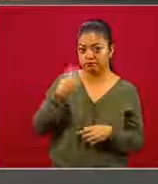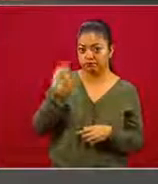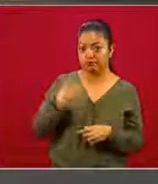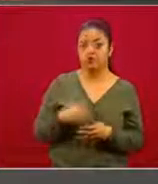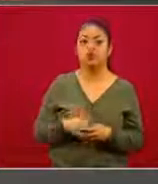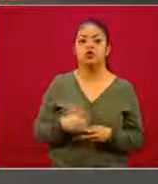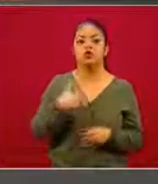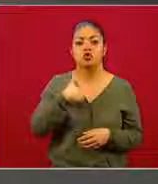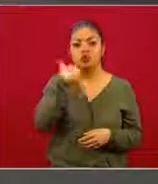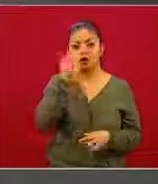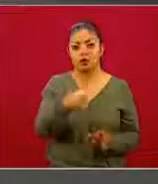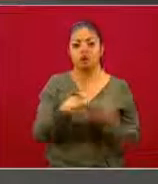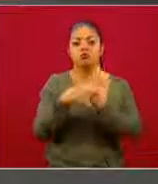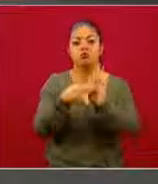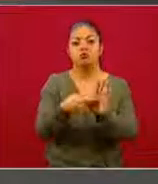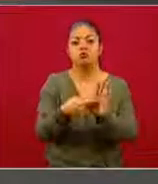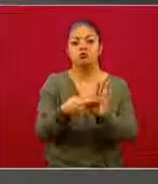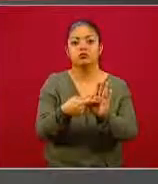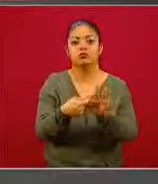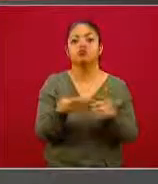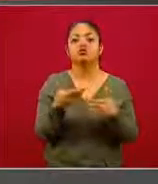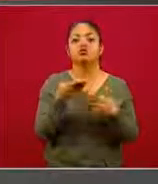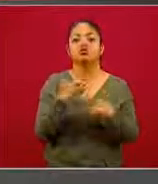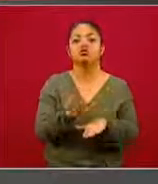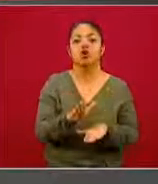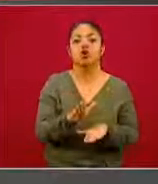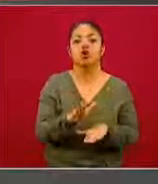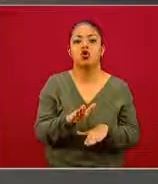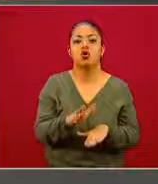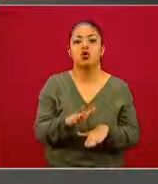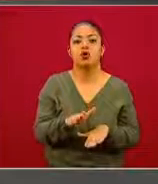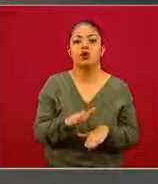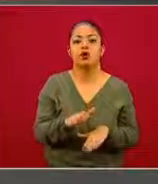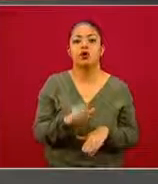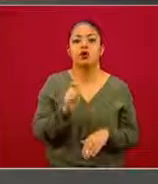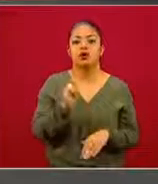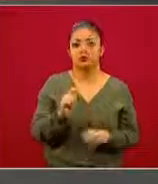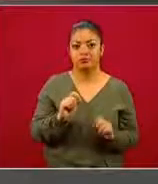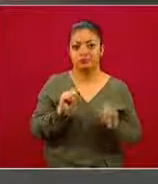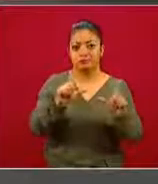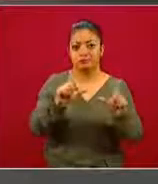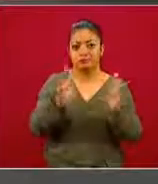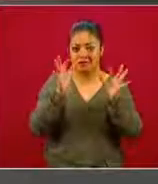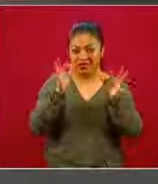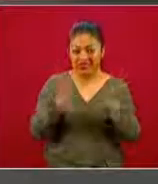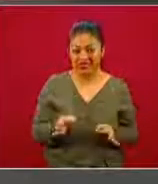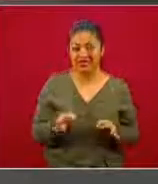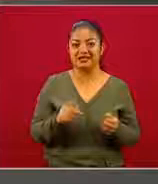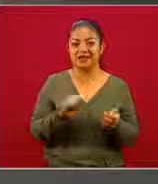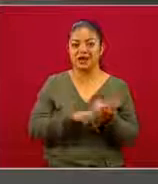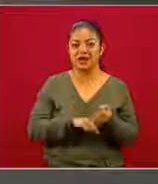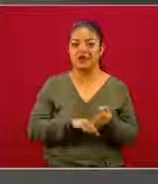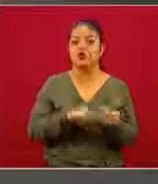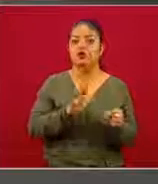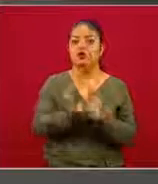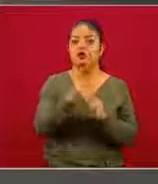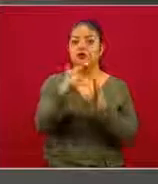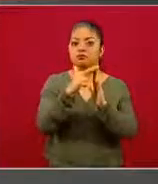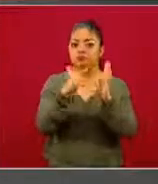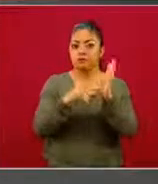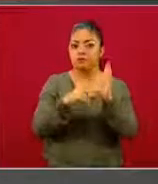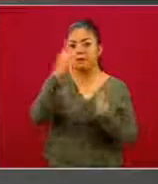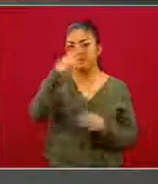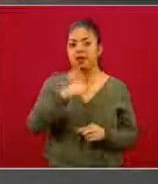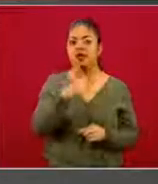Excuse me. Thank you. I would like to present to you. This is an official